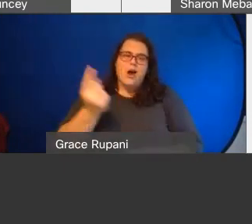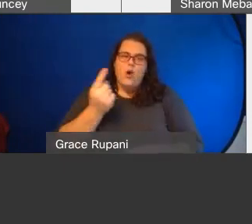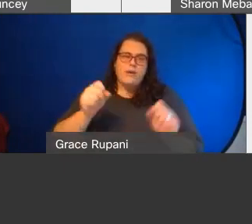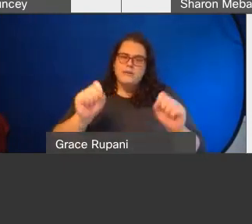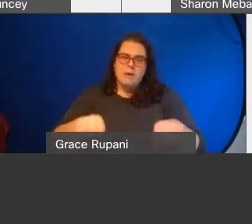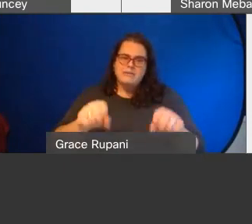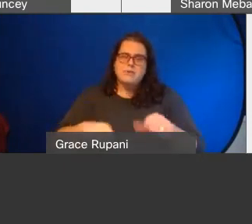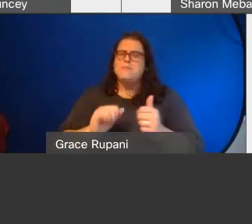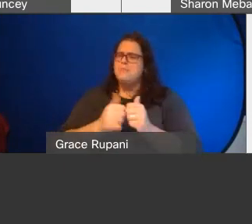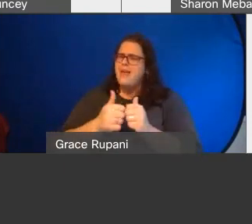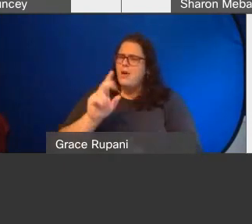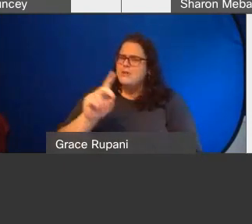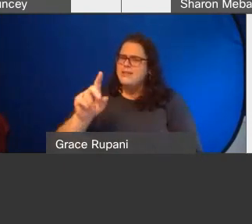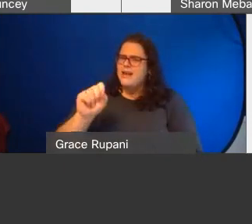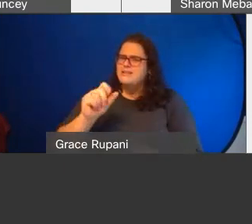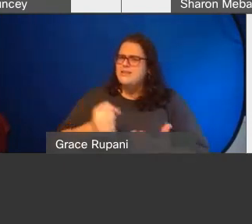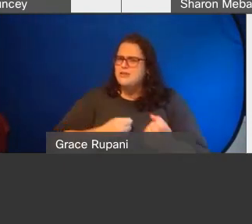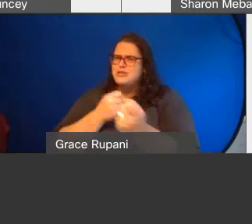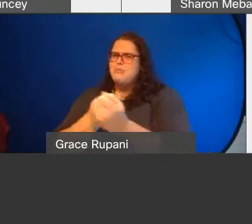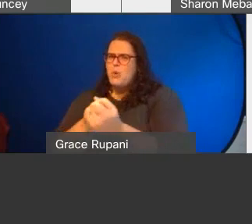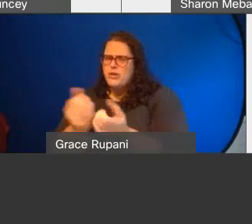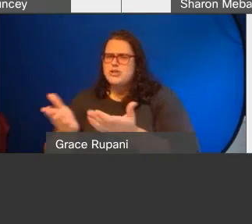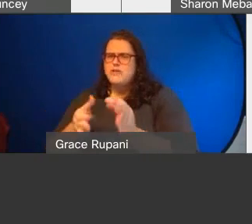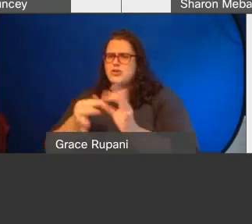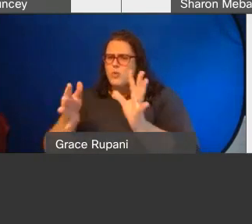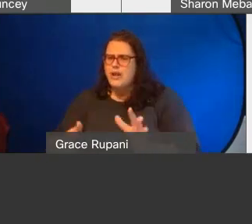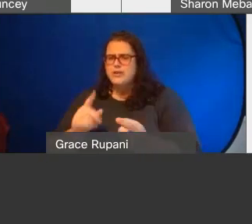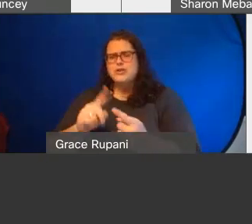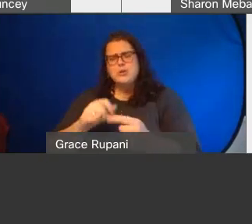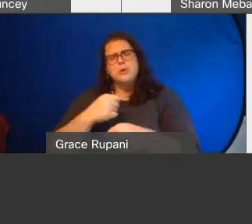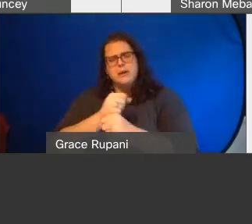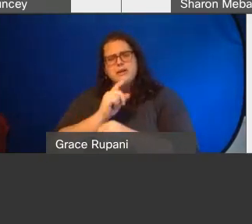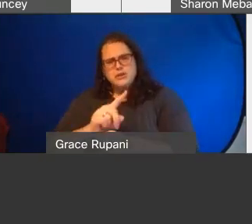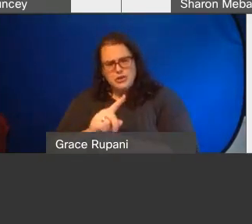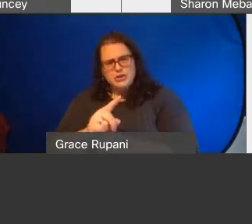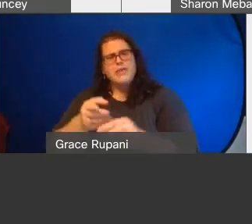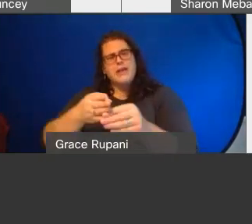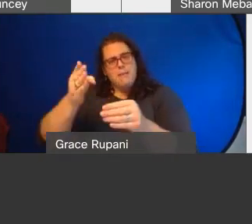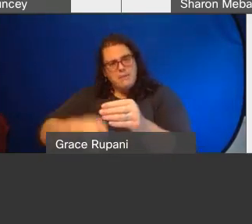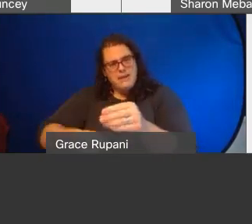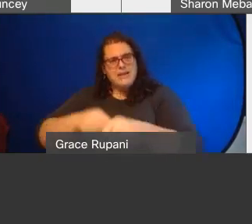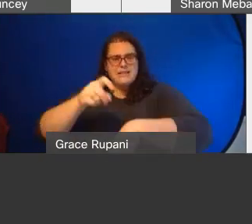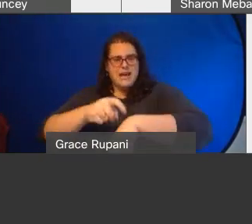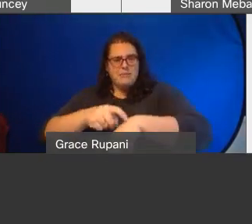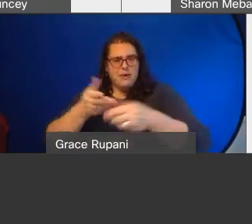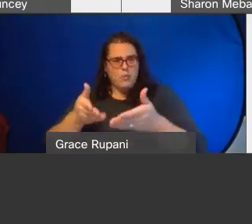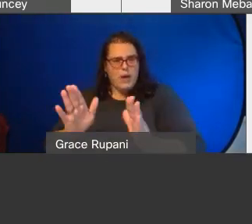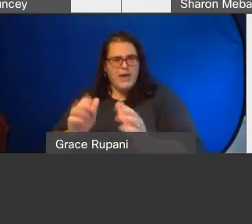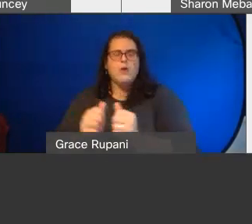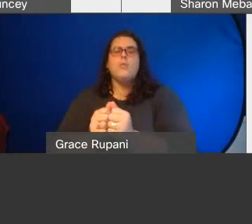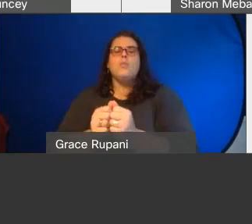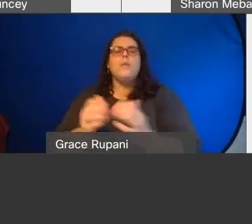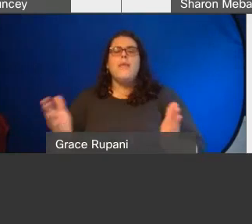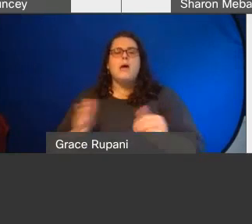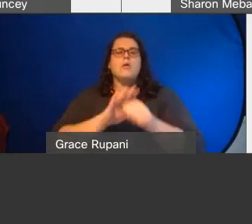DDS supporting them or requiring them to have this completed on a timely manner without putting pressure on the provider?